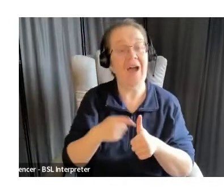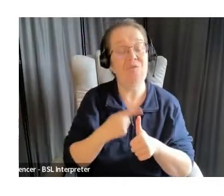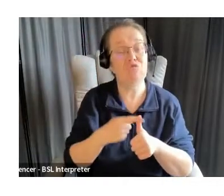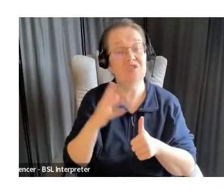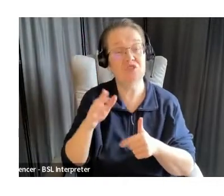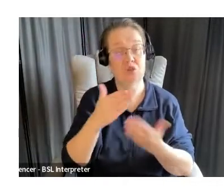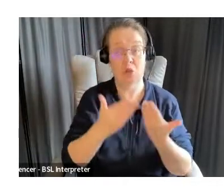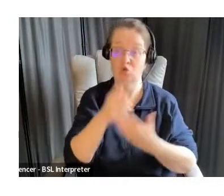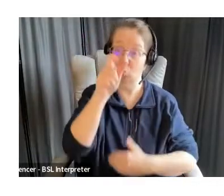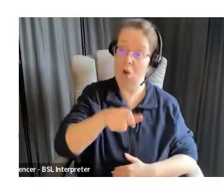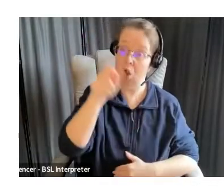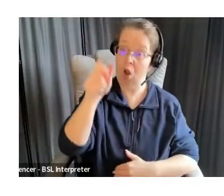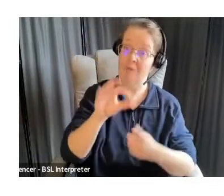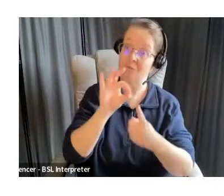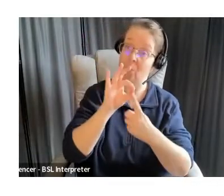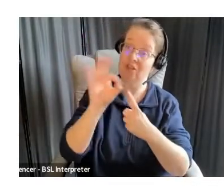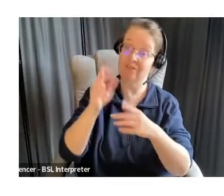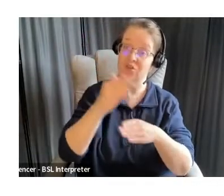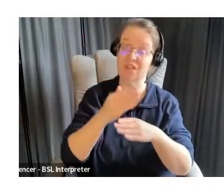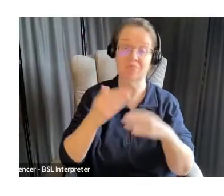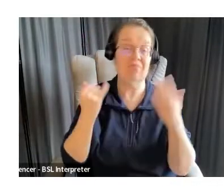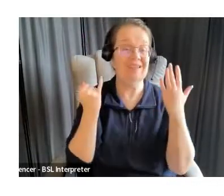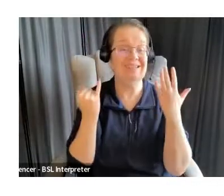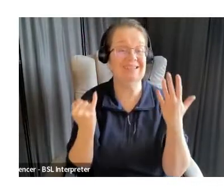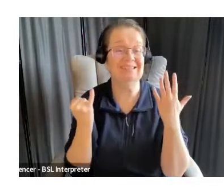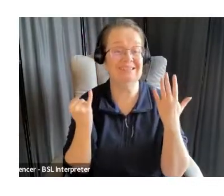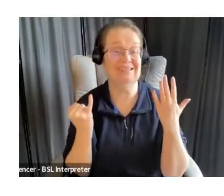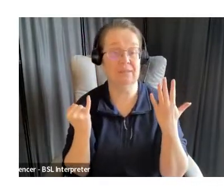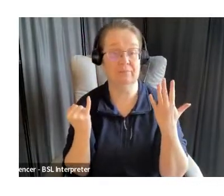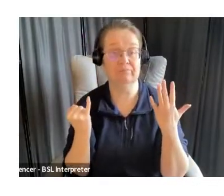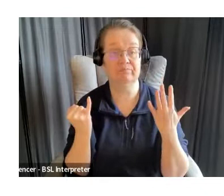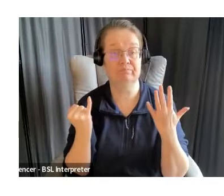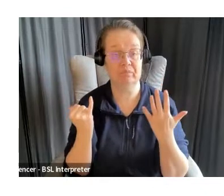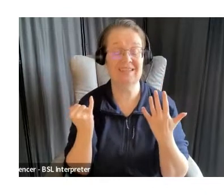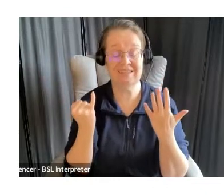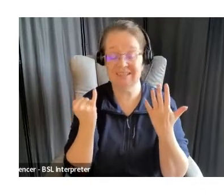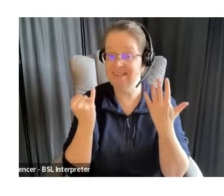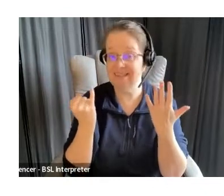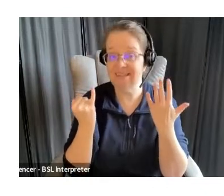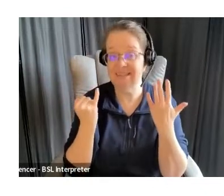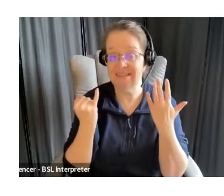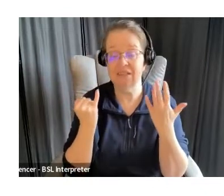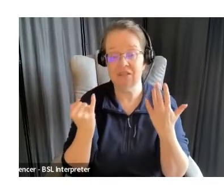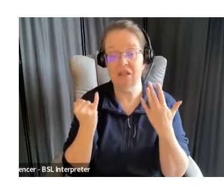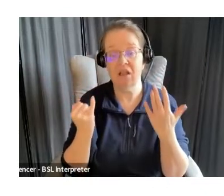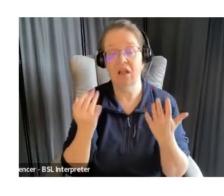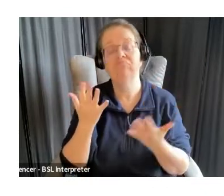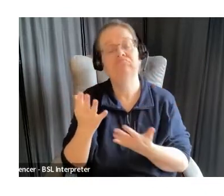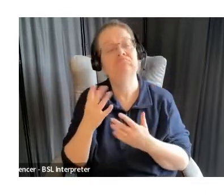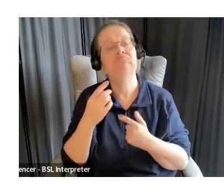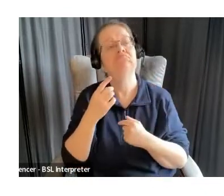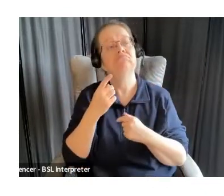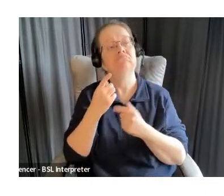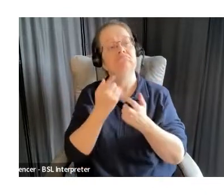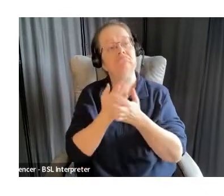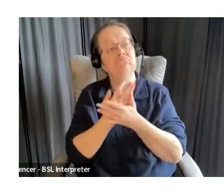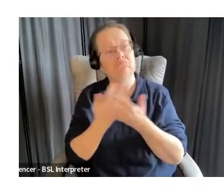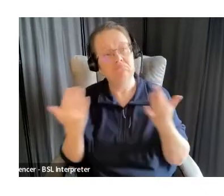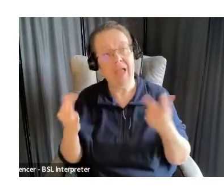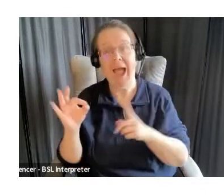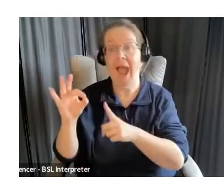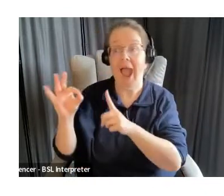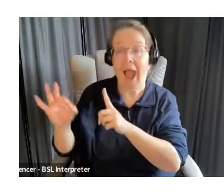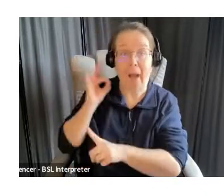of candidates interviewed per job is 6. 6 candidates. Again, in terms of the number of